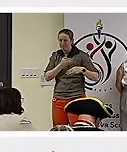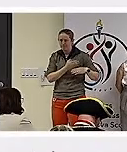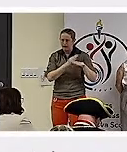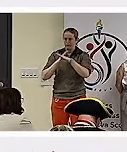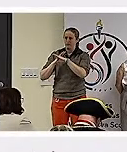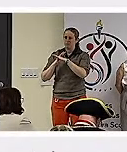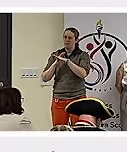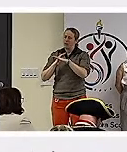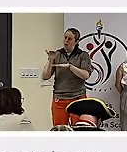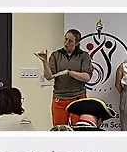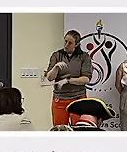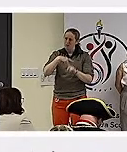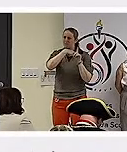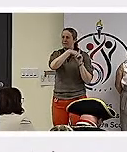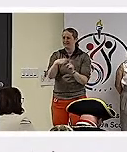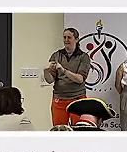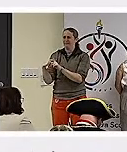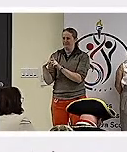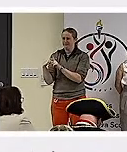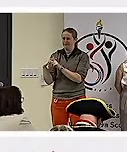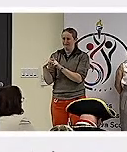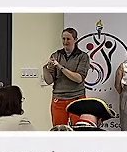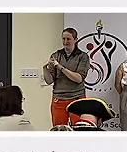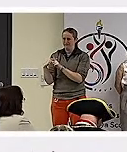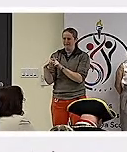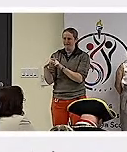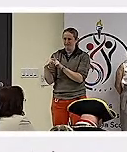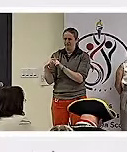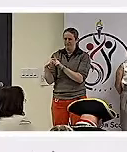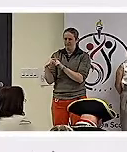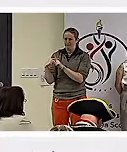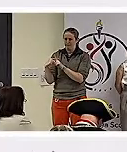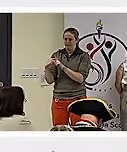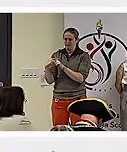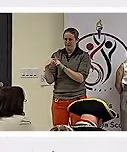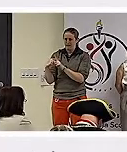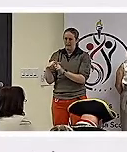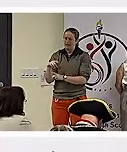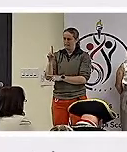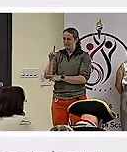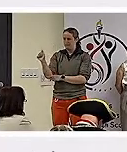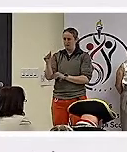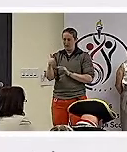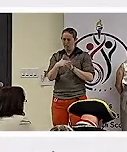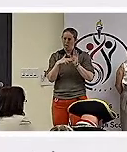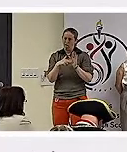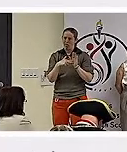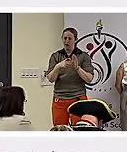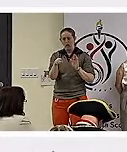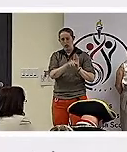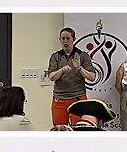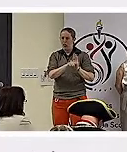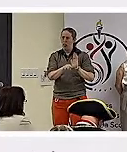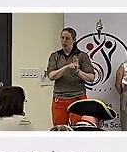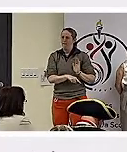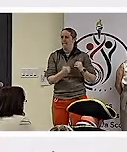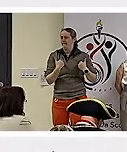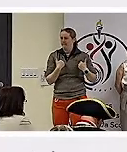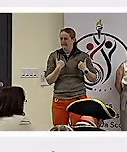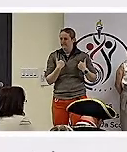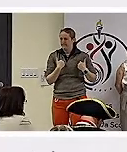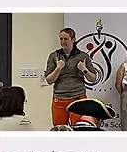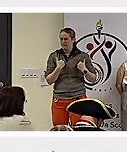positively, because disability has a lot of stigmas. But when we take this time